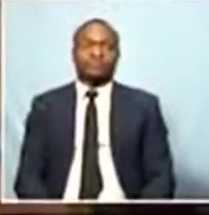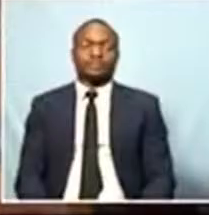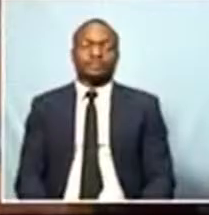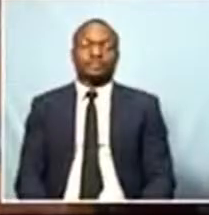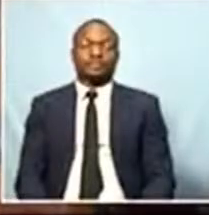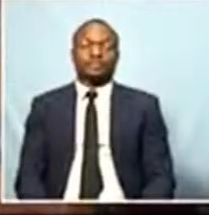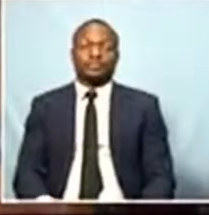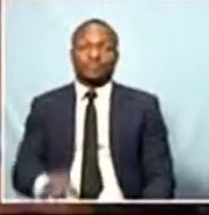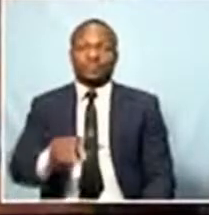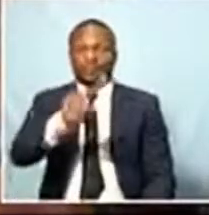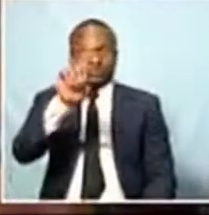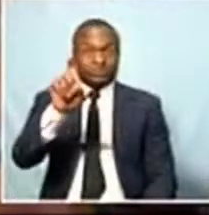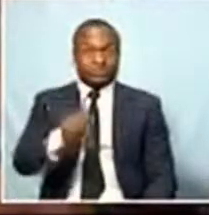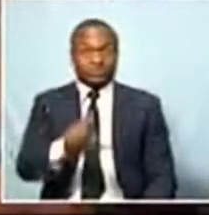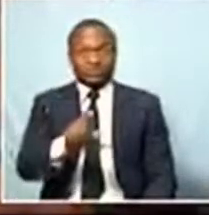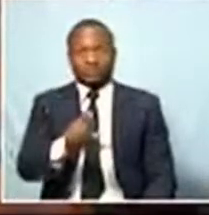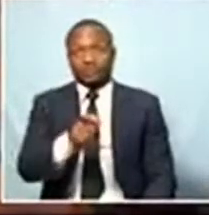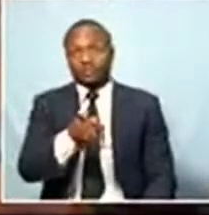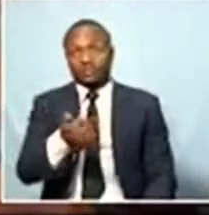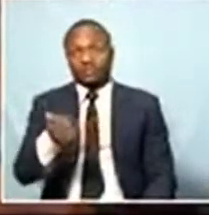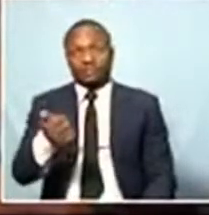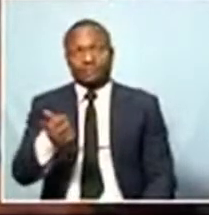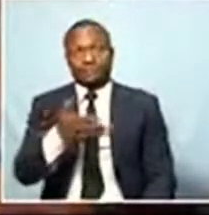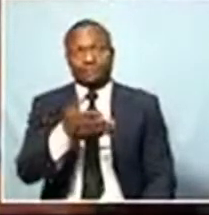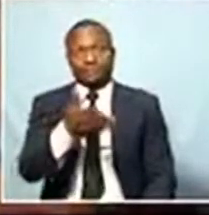Further questions?